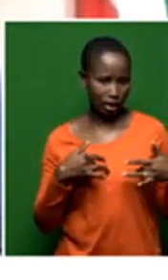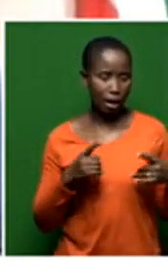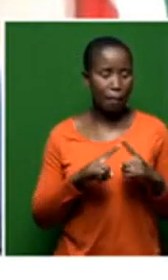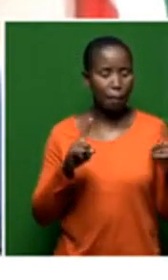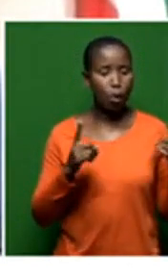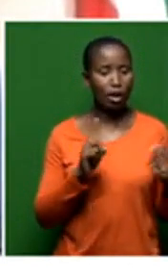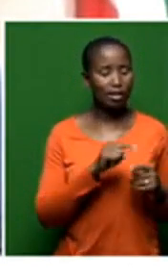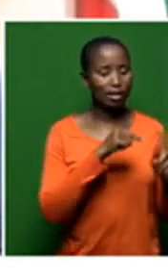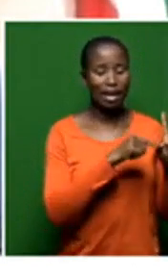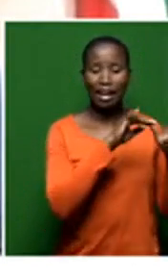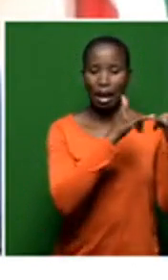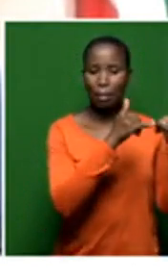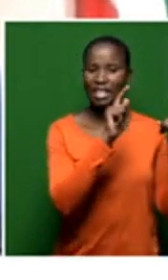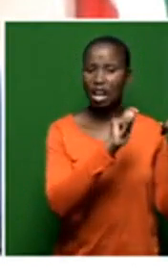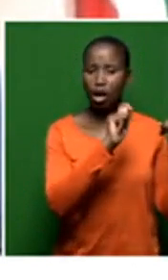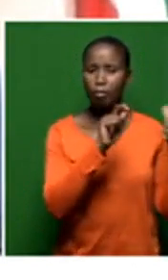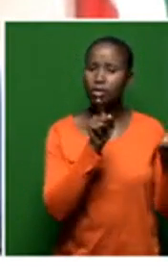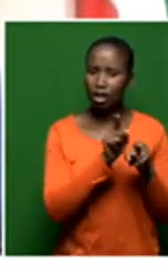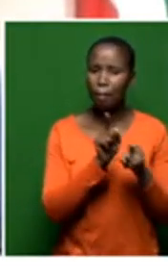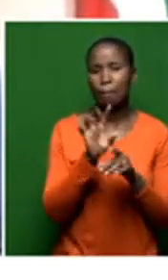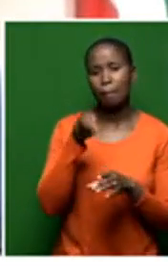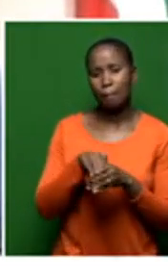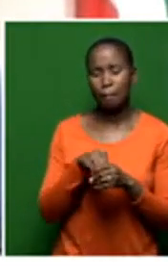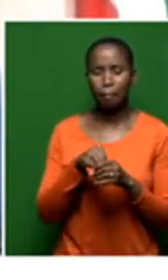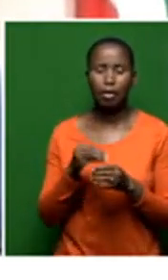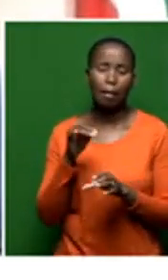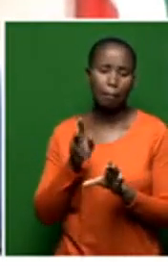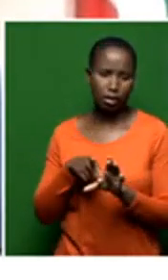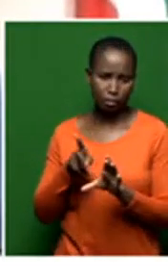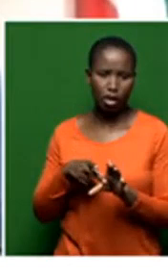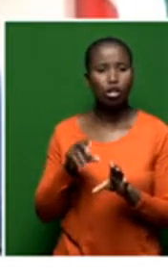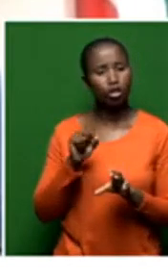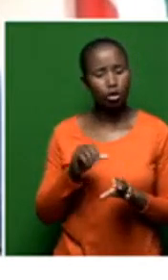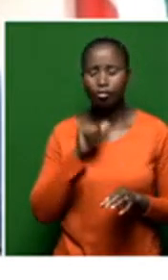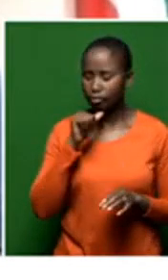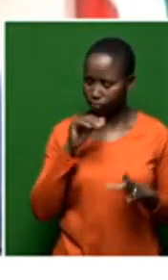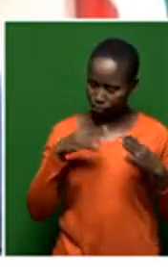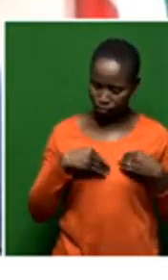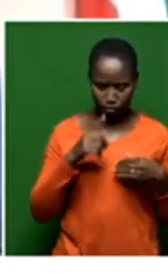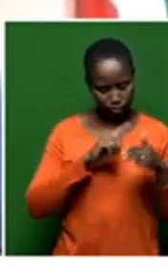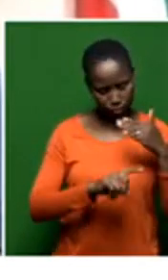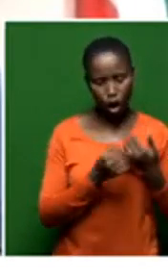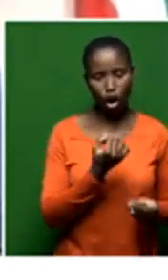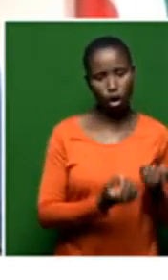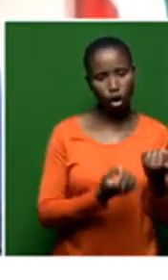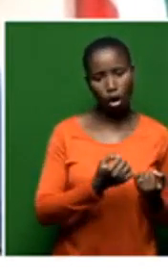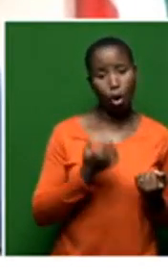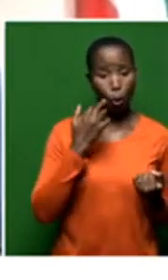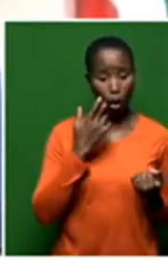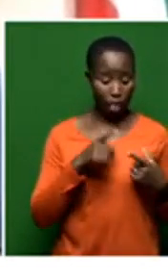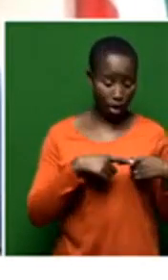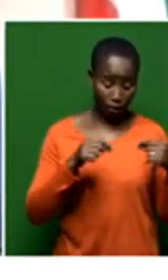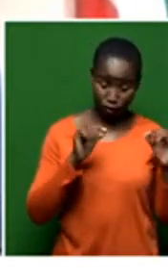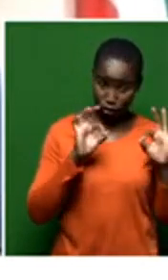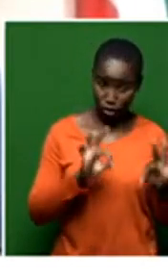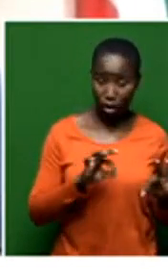Telkom themselves are participating here. So we'll go to the High Court. The matter will be adjudicated. If the outcome is not such that